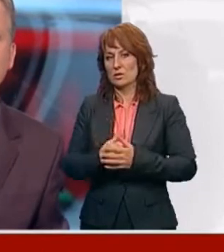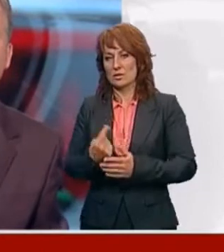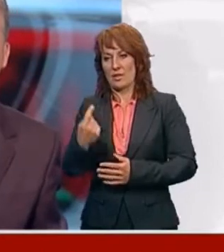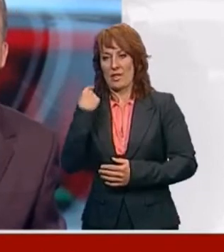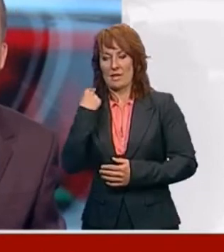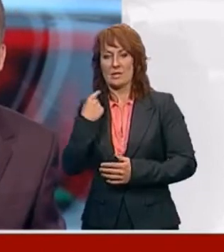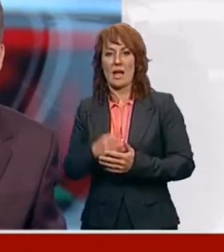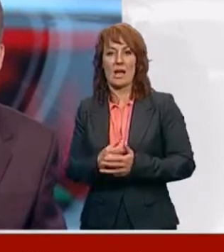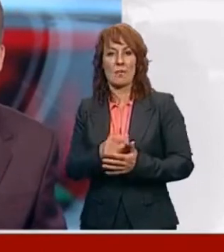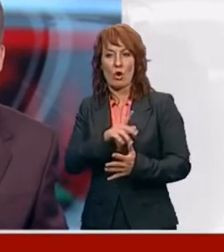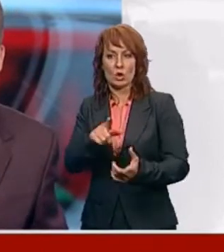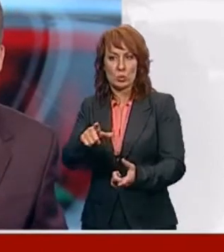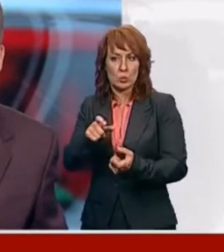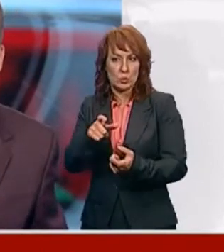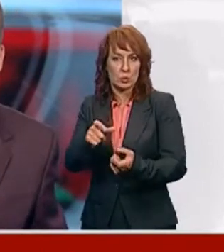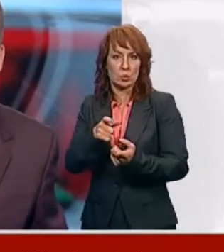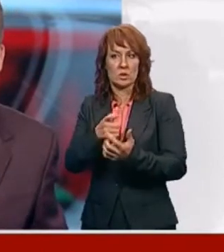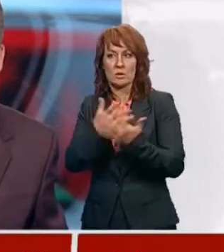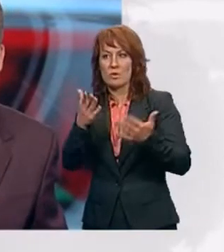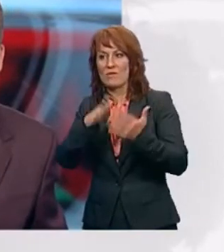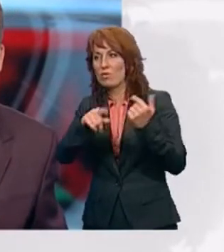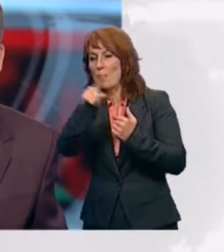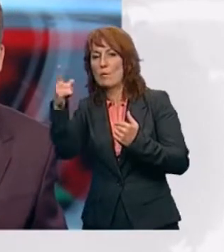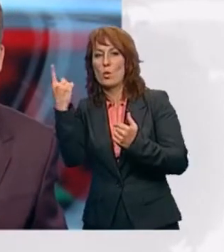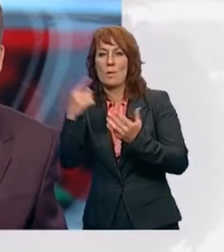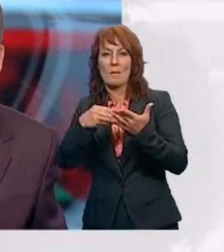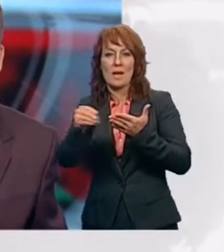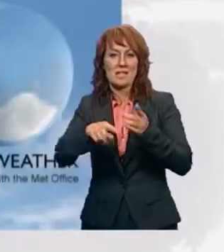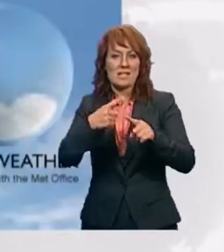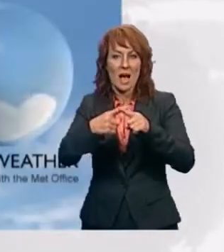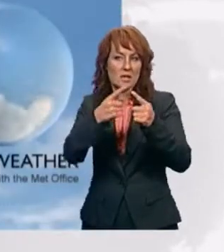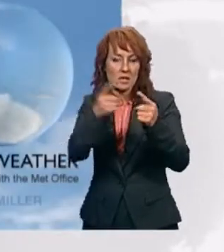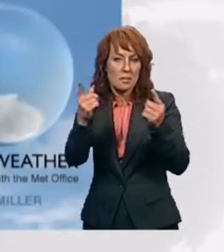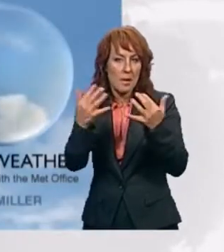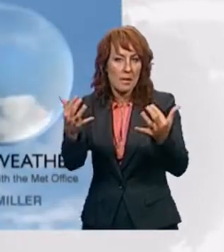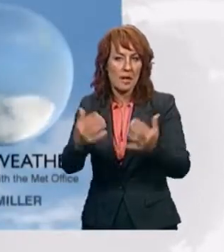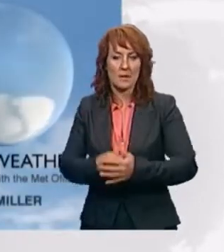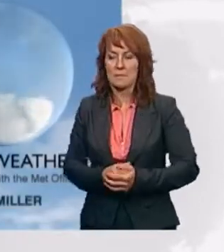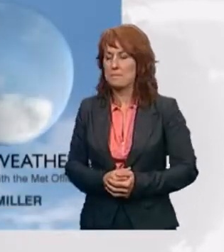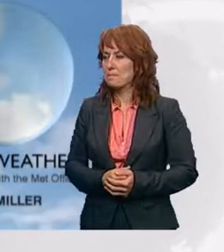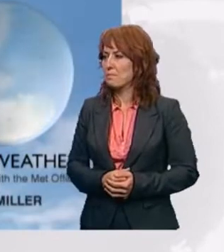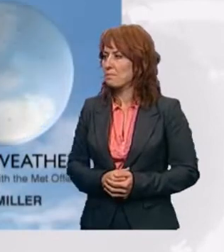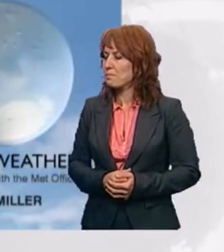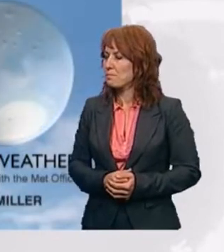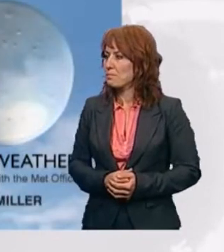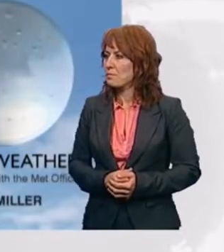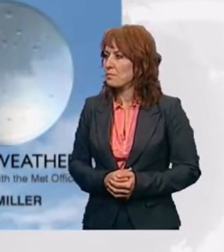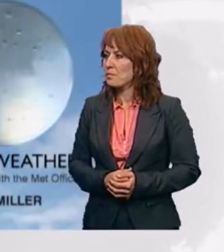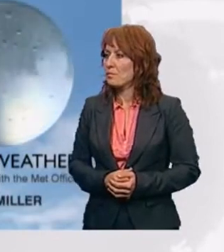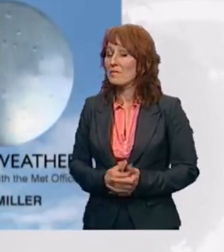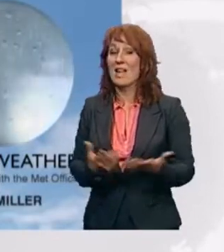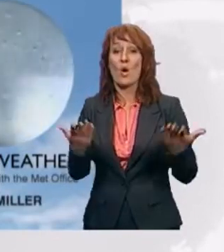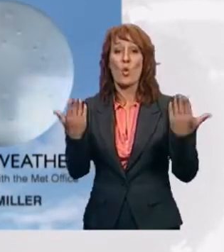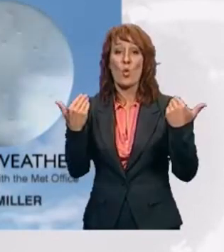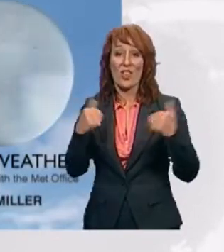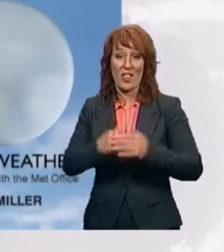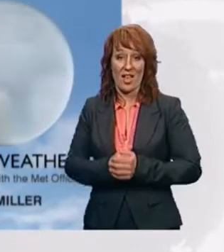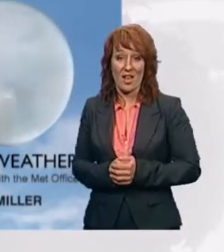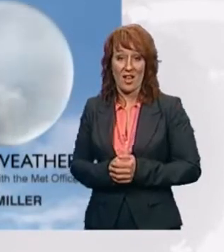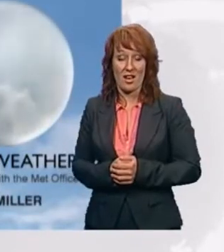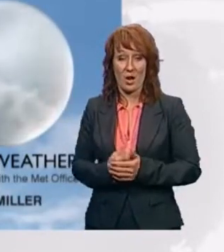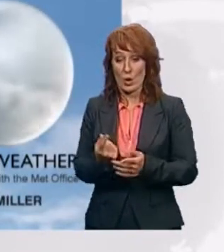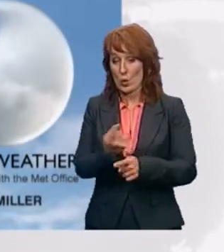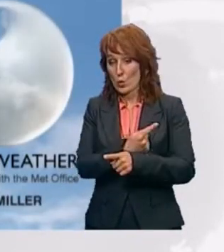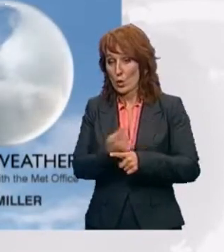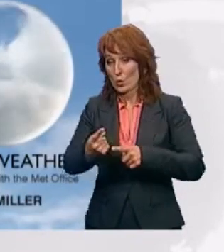1 o'clock. Before that, the weather forecast, and here's Nick Miller. Nick. Hello, it's hard to tell one day's weather from the next this week. We've had a week